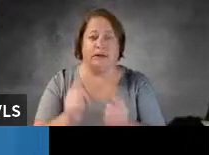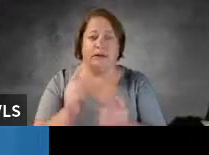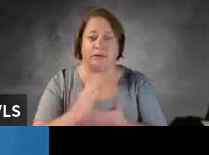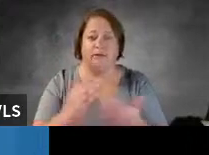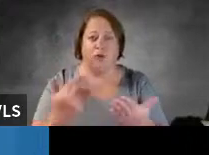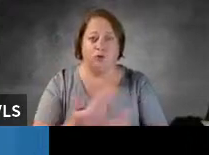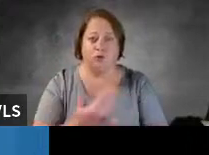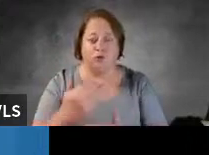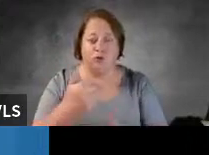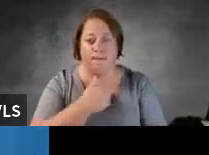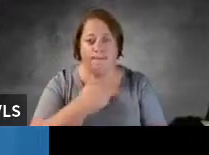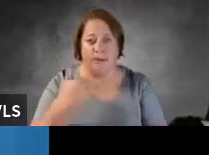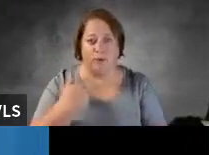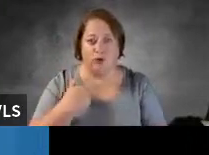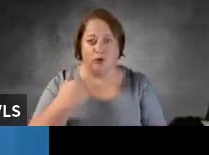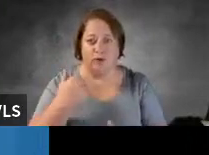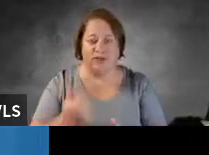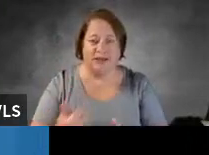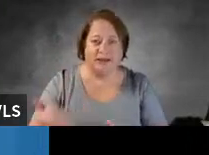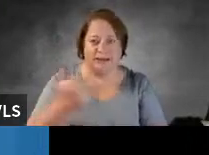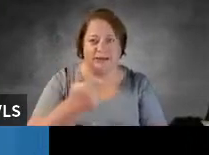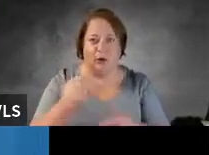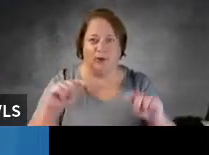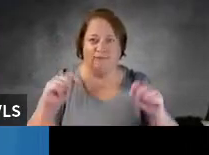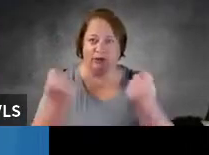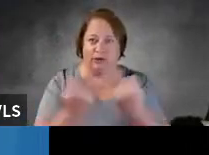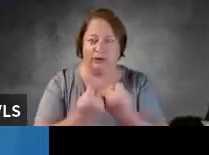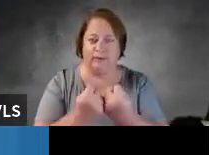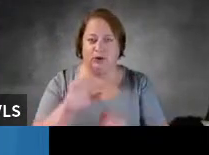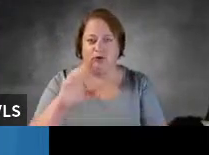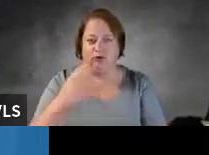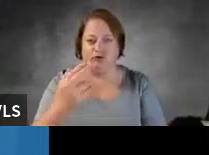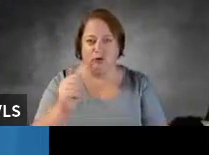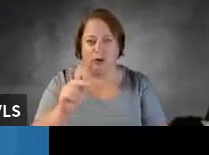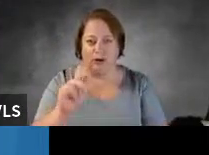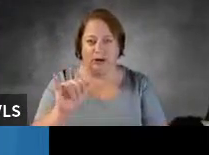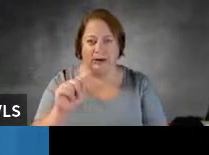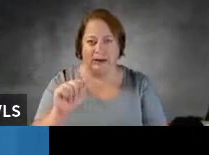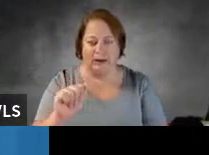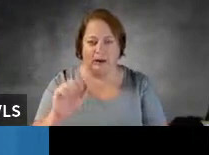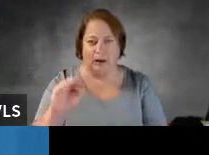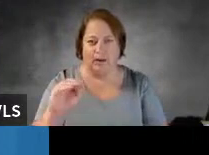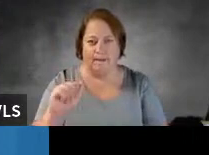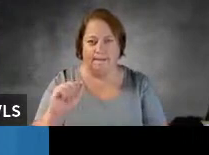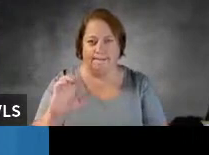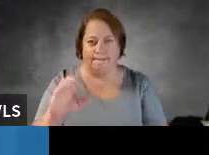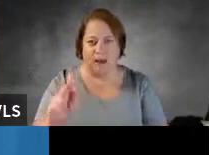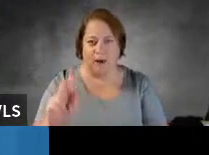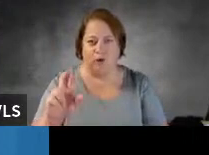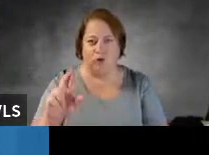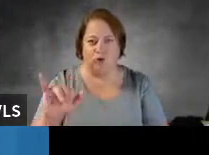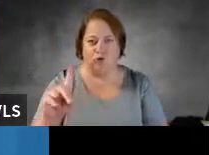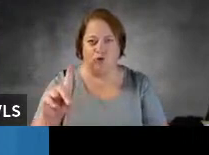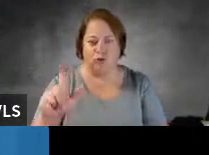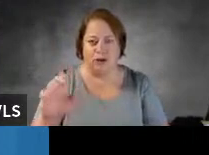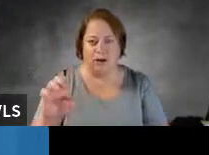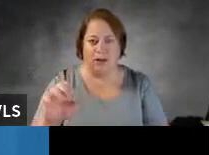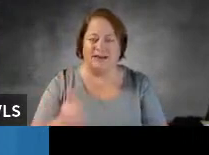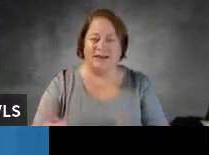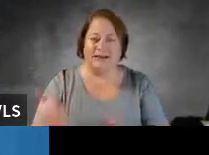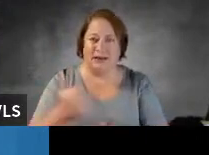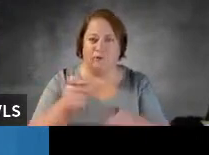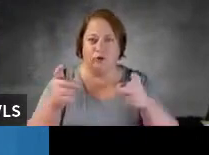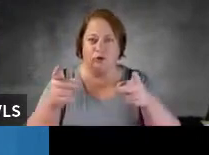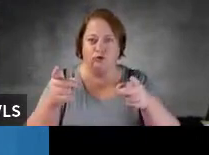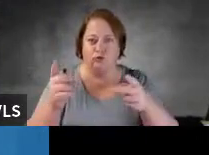members of our executive team. Chiquita Mack-Riddle is the Executive Director of Partner Districts. She will be presenting